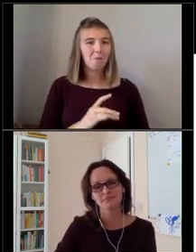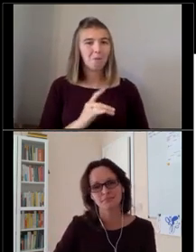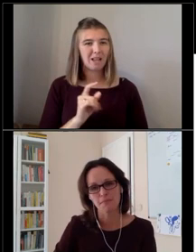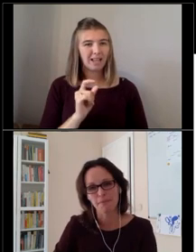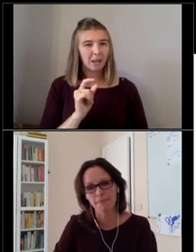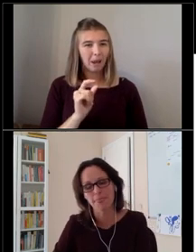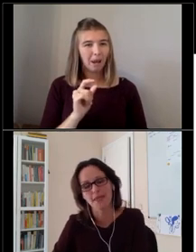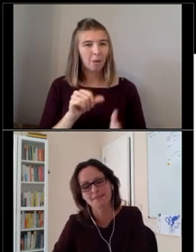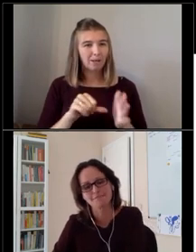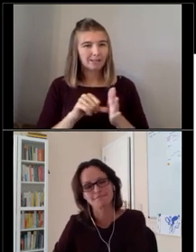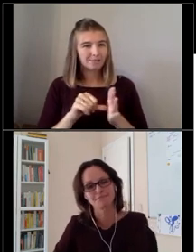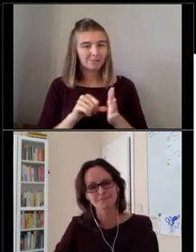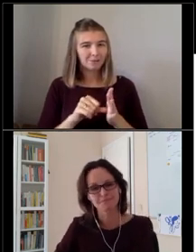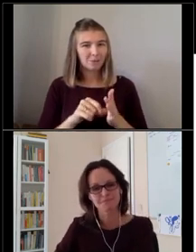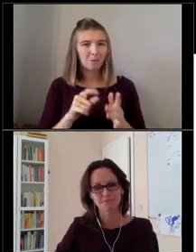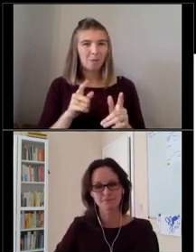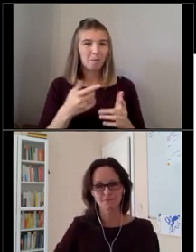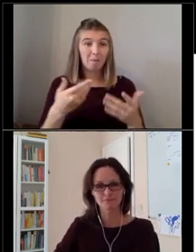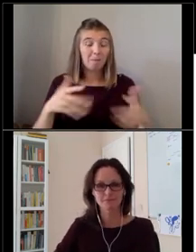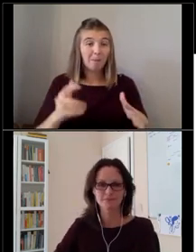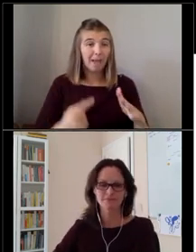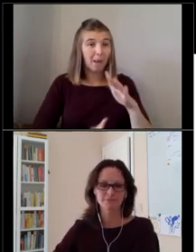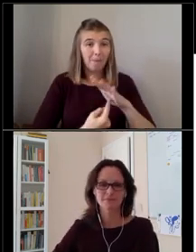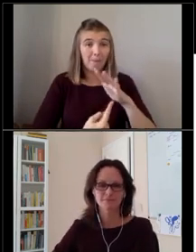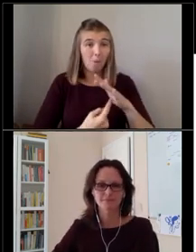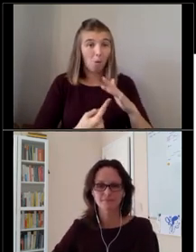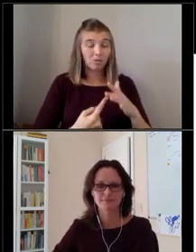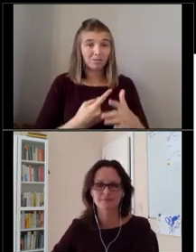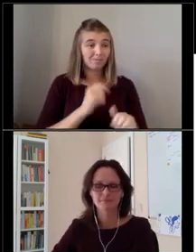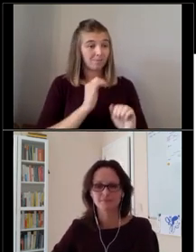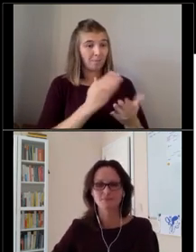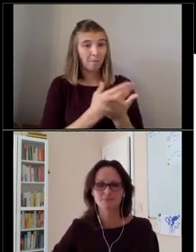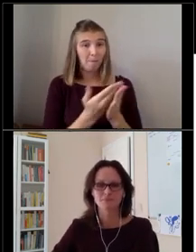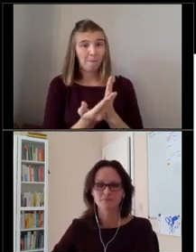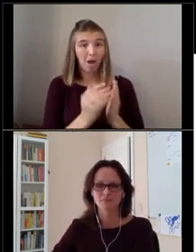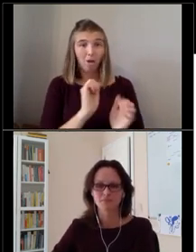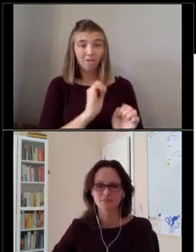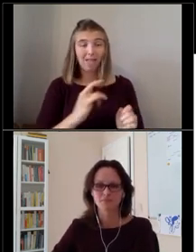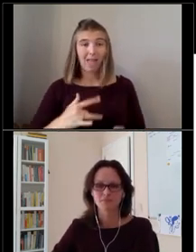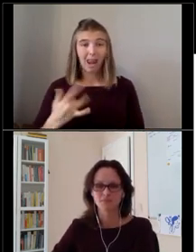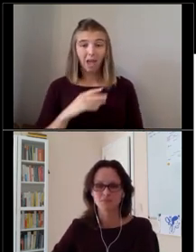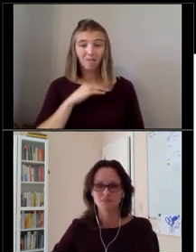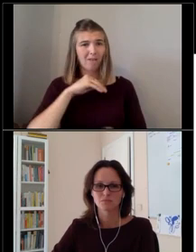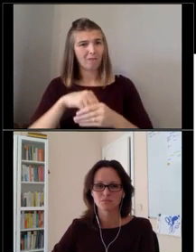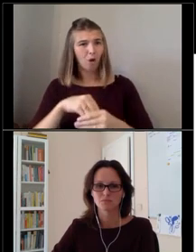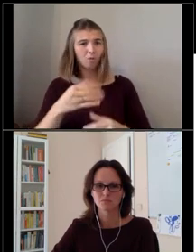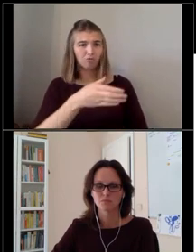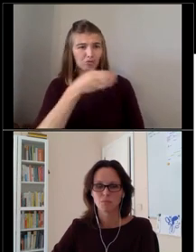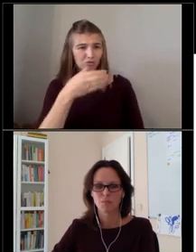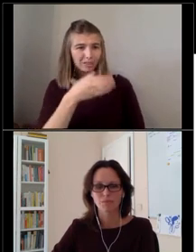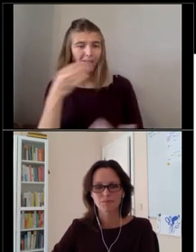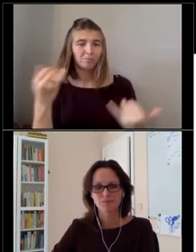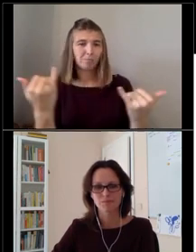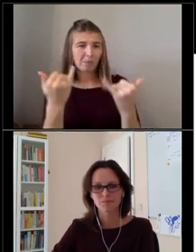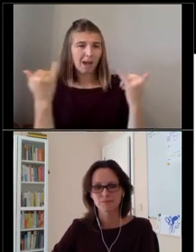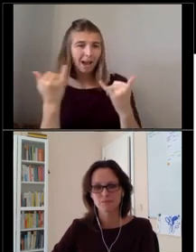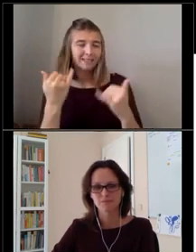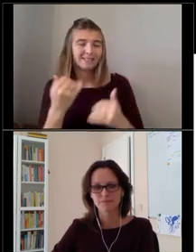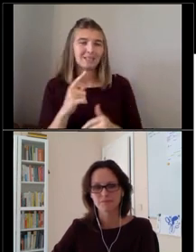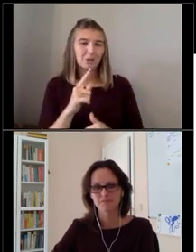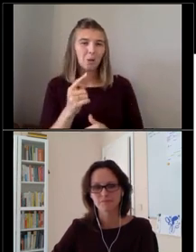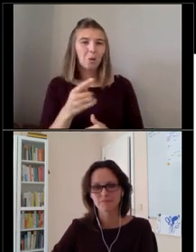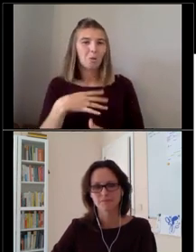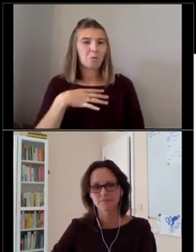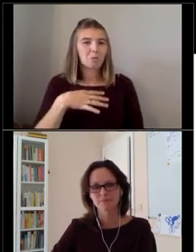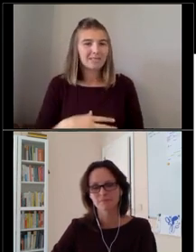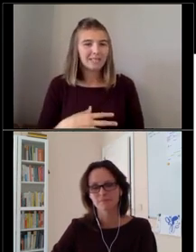key part of the social life of their geological society. So we do need to expect that some people are